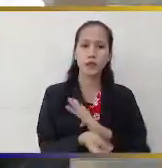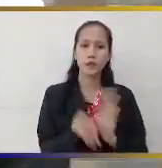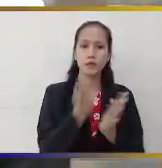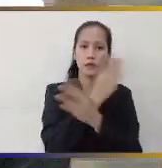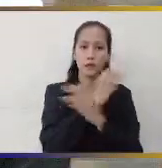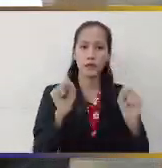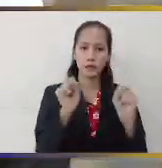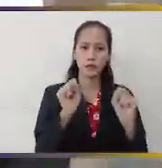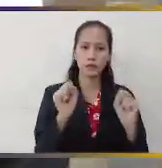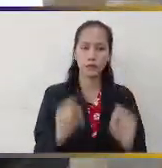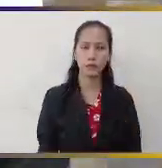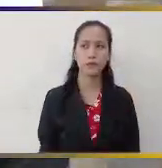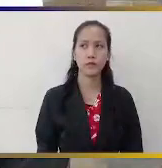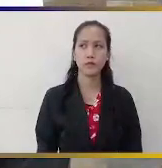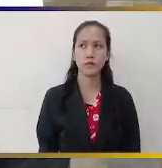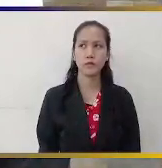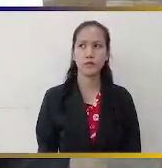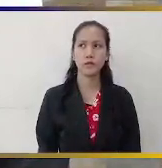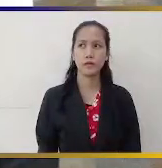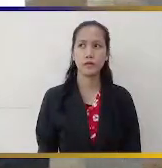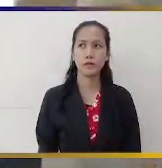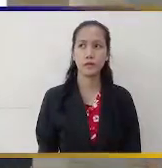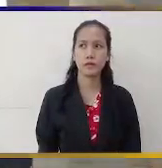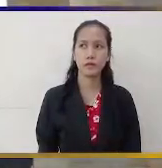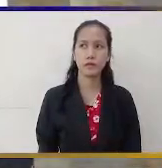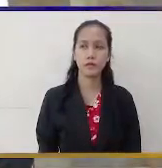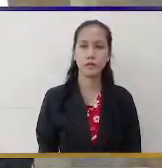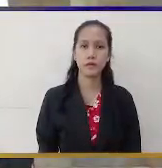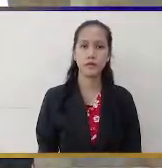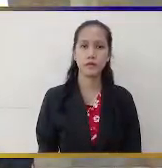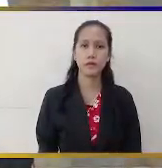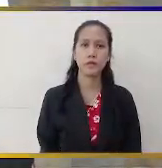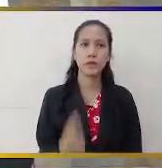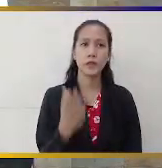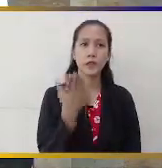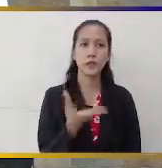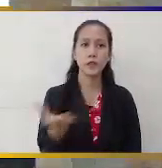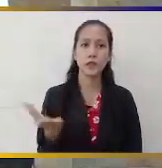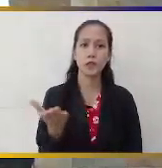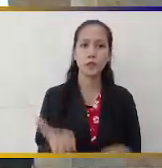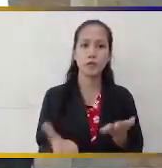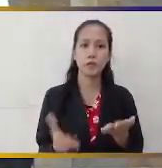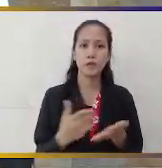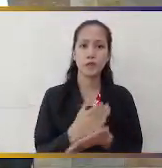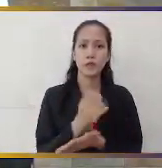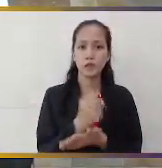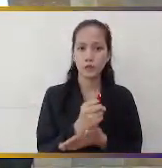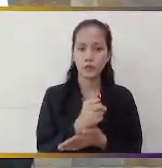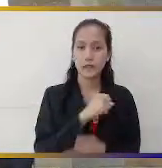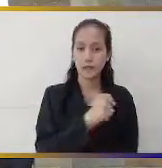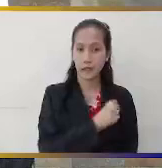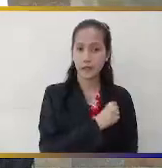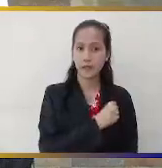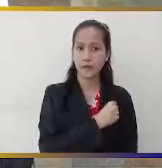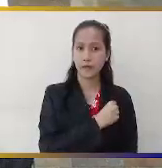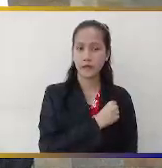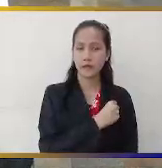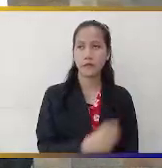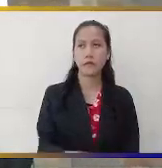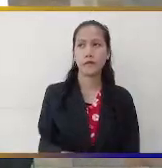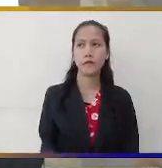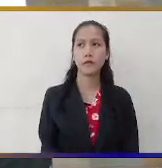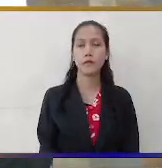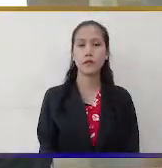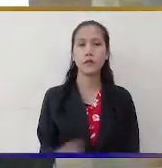your religiousness, self-righteousness. You were righteous in your reasoning, self-righteousness. You were